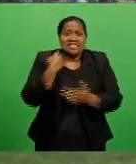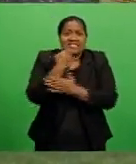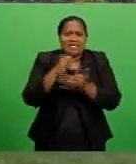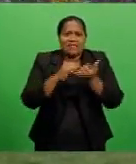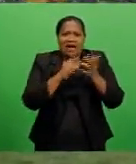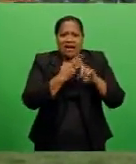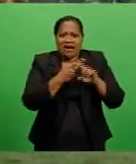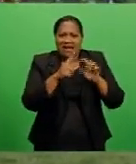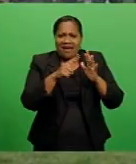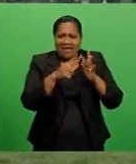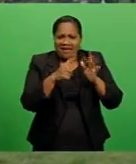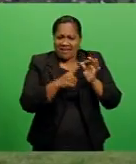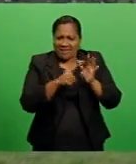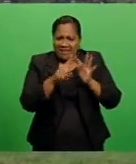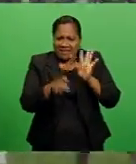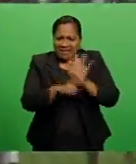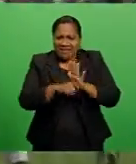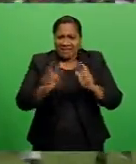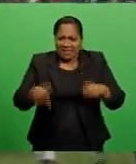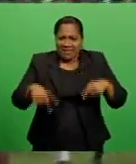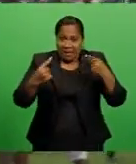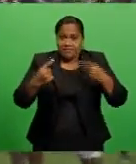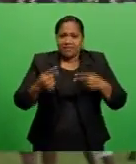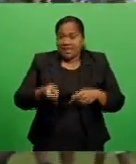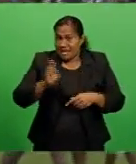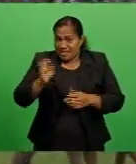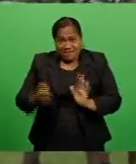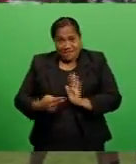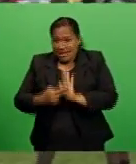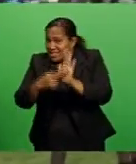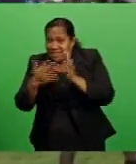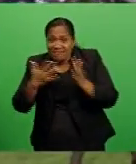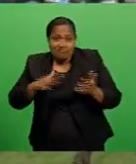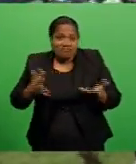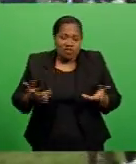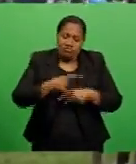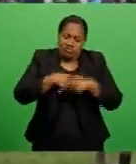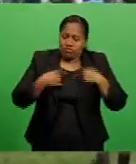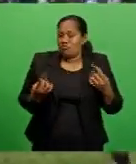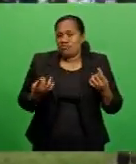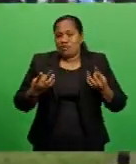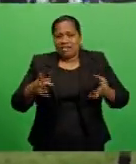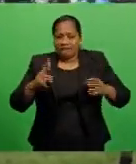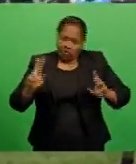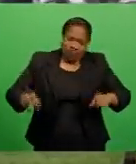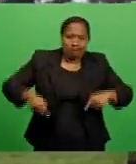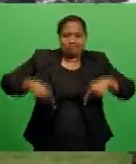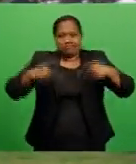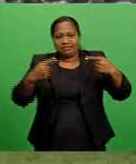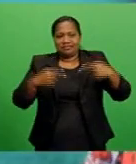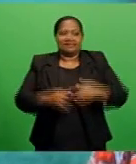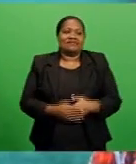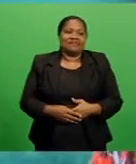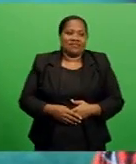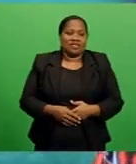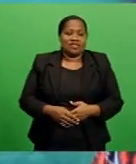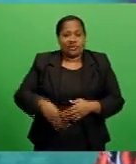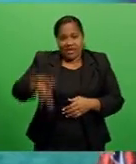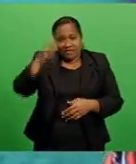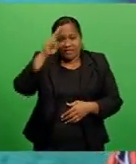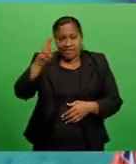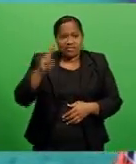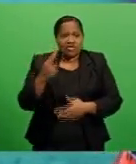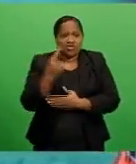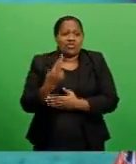we will take on, we are ready for the fair brother. While other teams in the Skipper Cup boost a depth of talent and national reps,